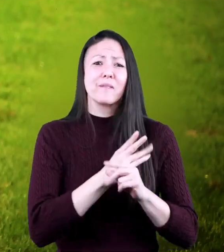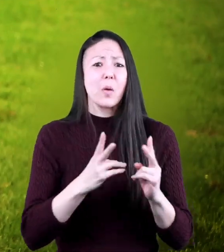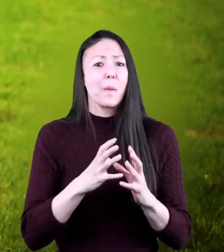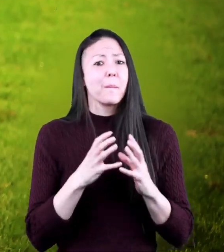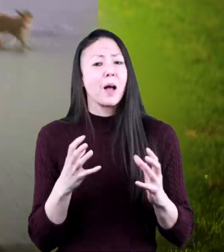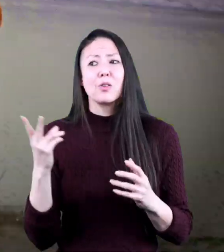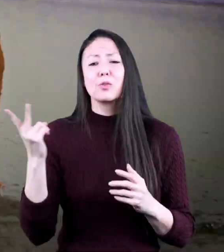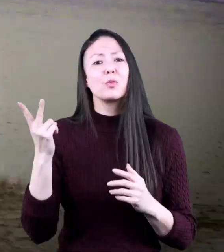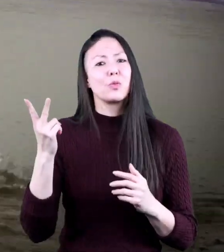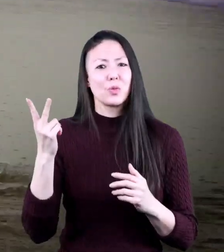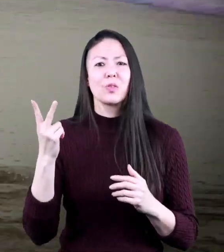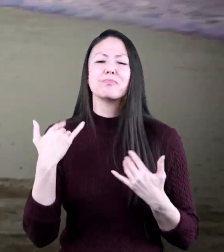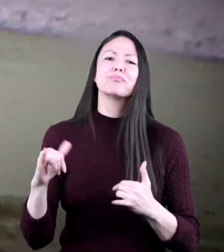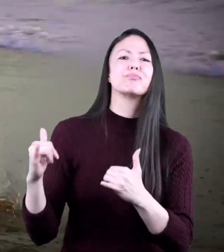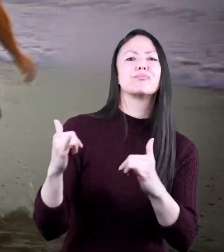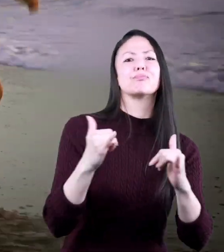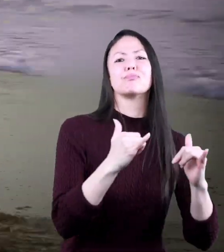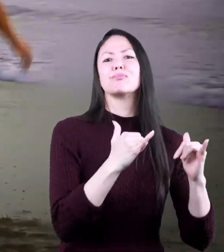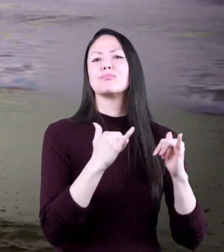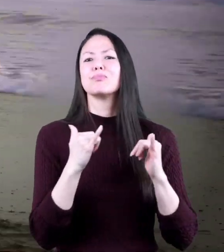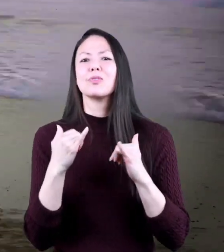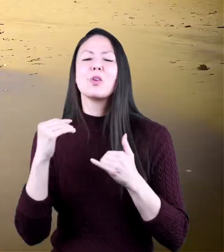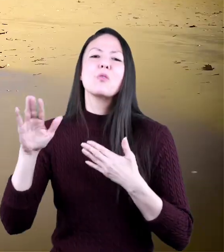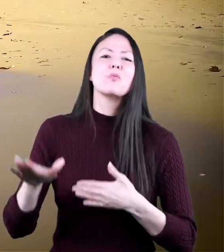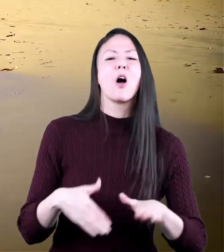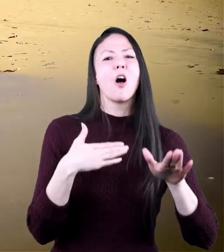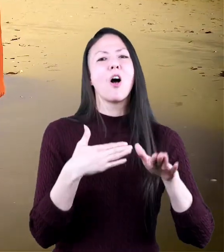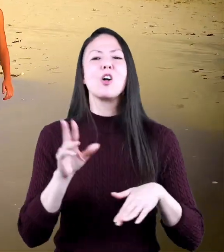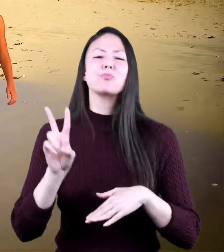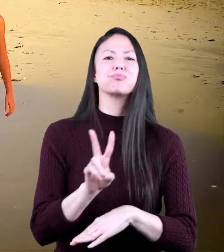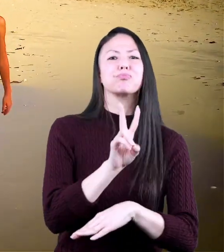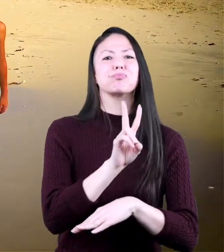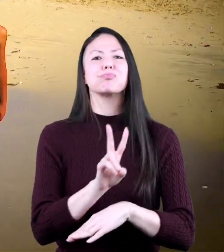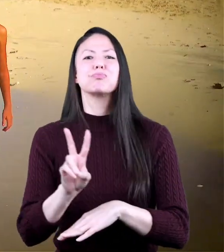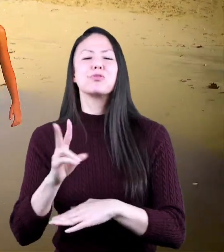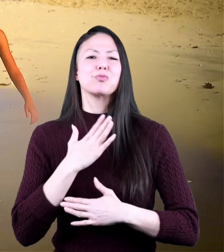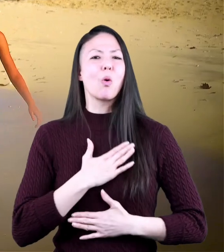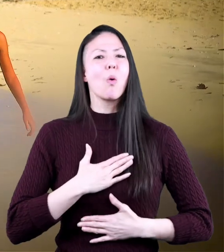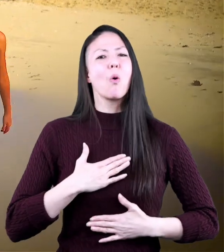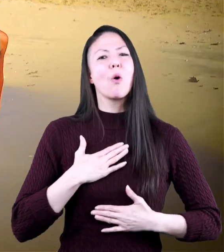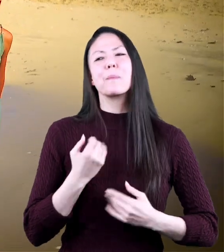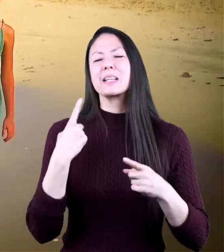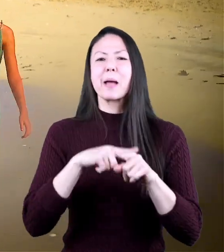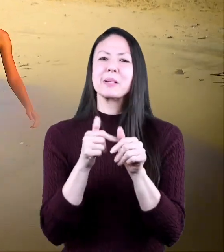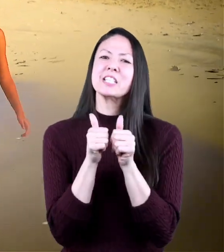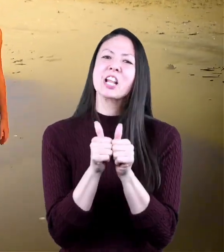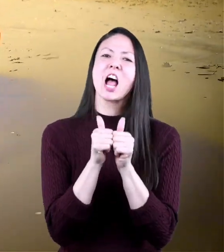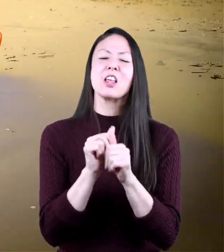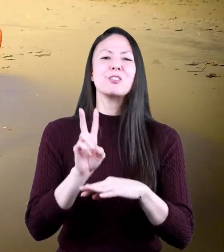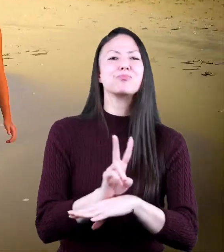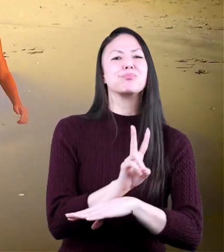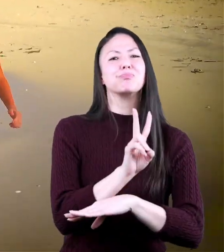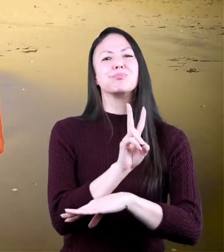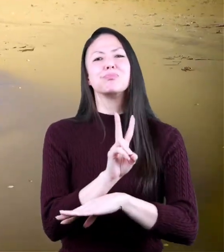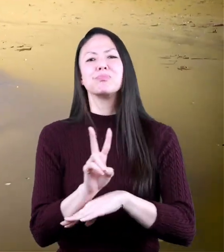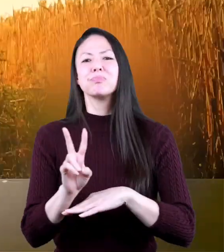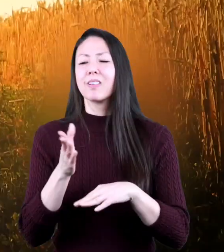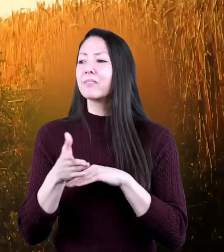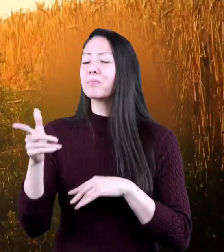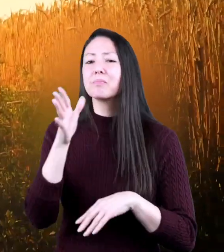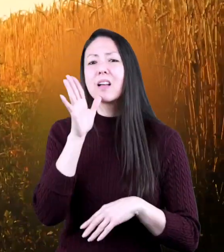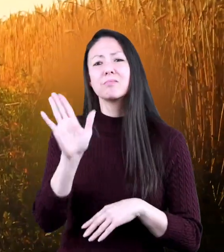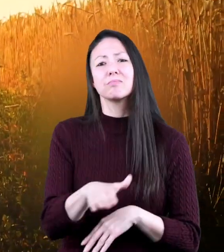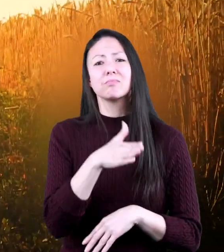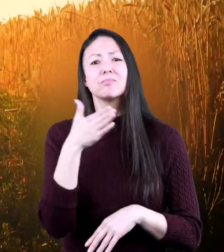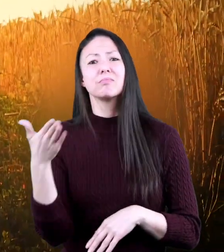too. The two of them played together, went on walks together, and enjoyed spending time with each other.